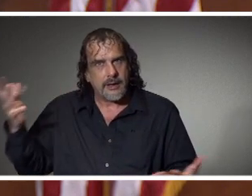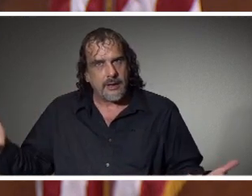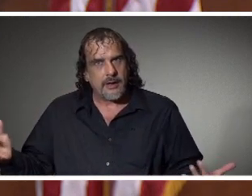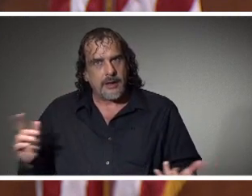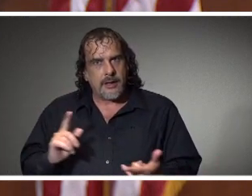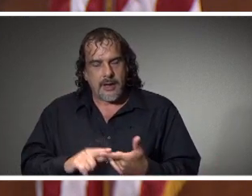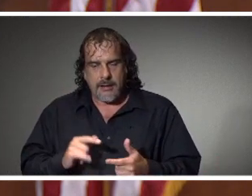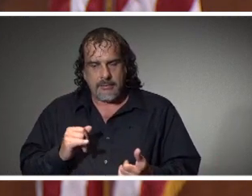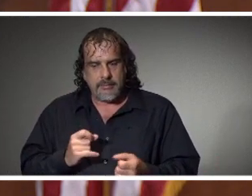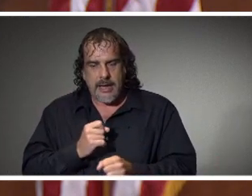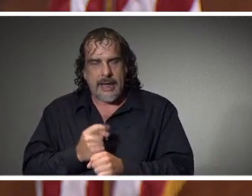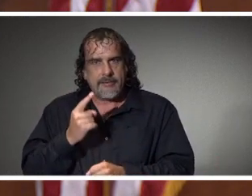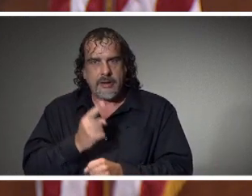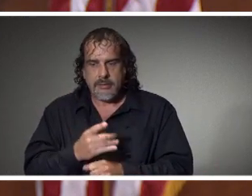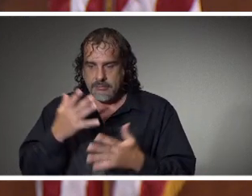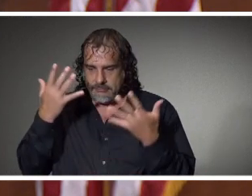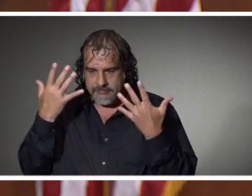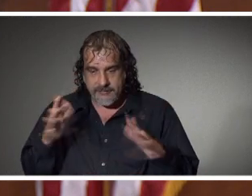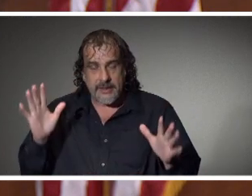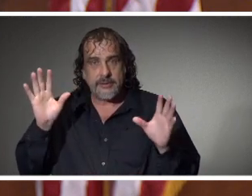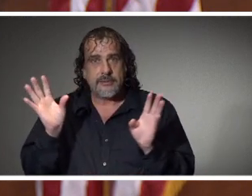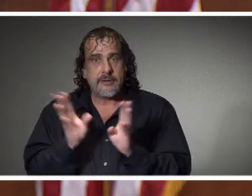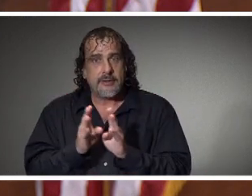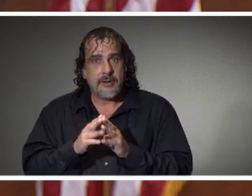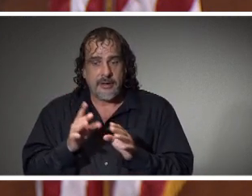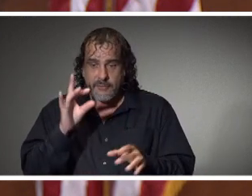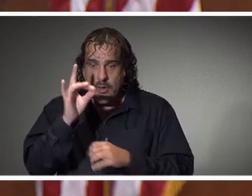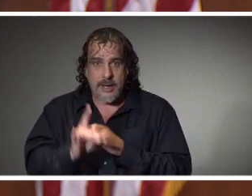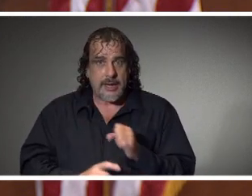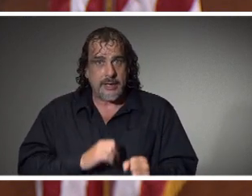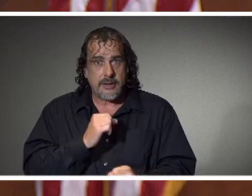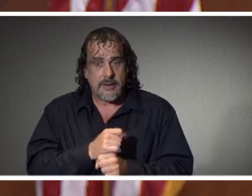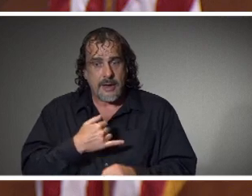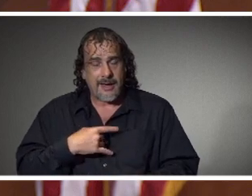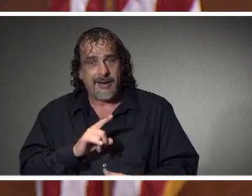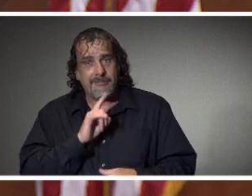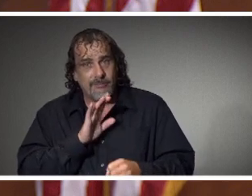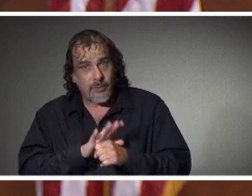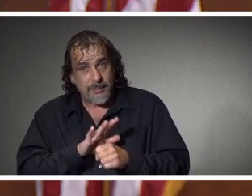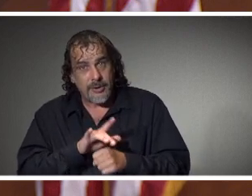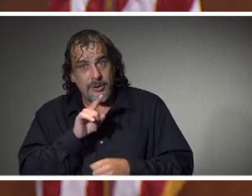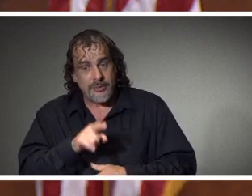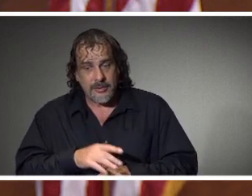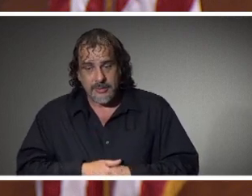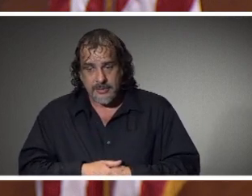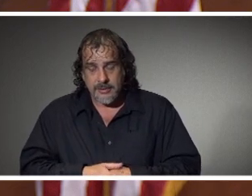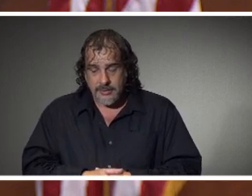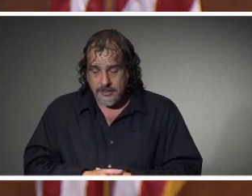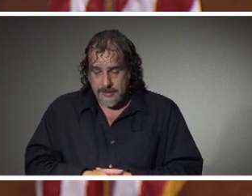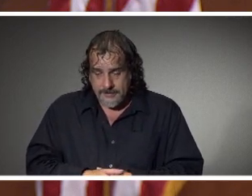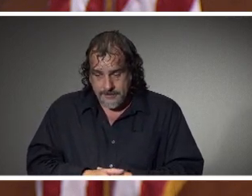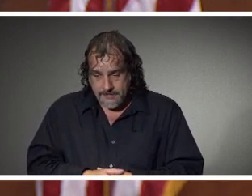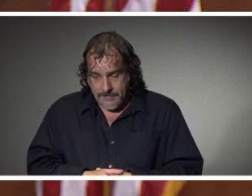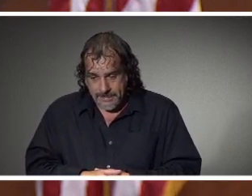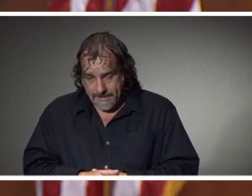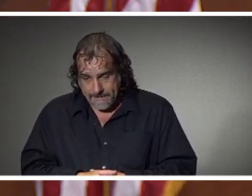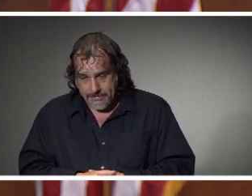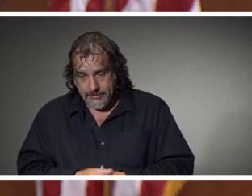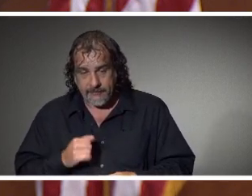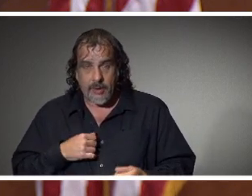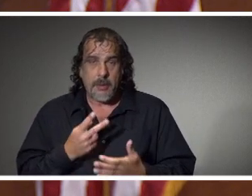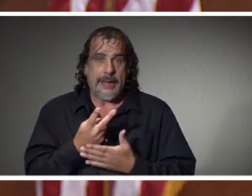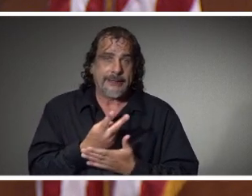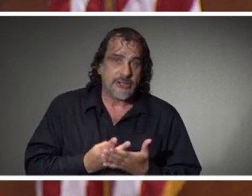session that I had for 8 years, I can assure you that from a combination of